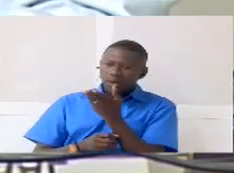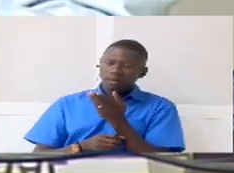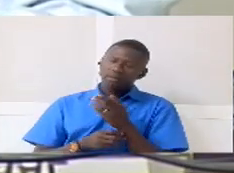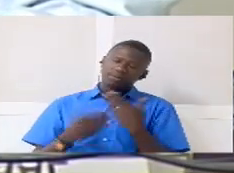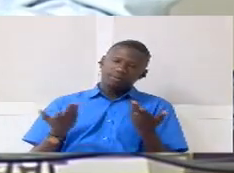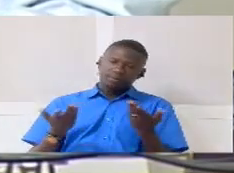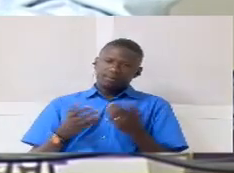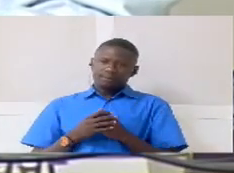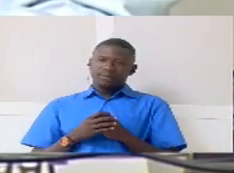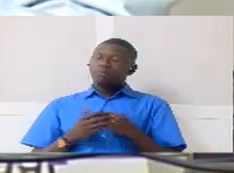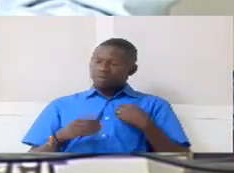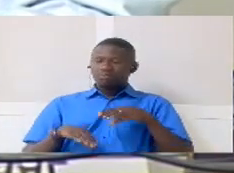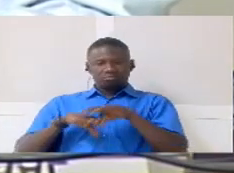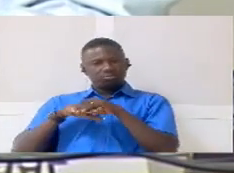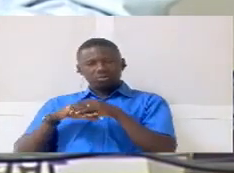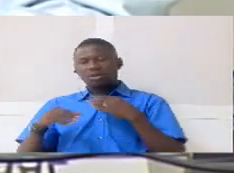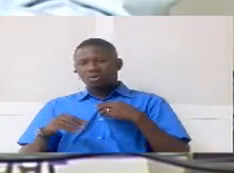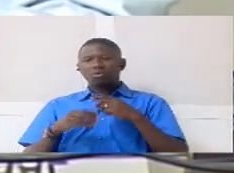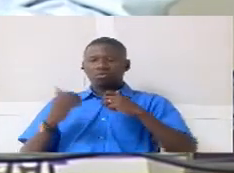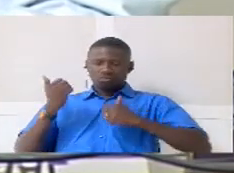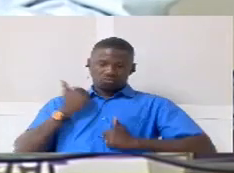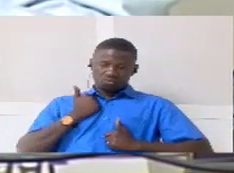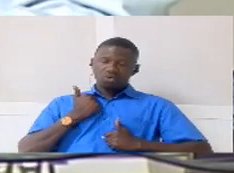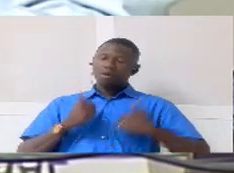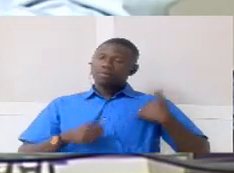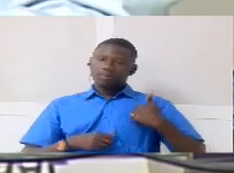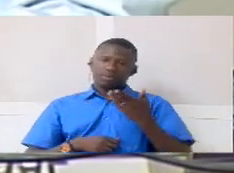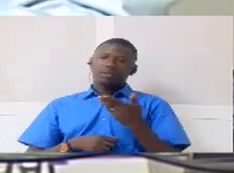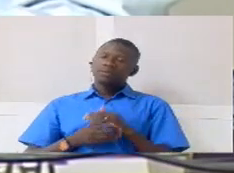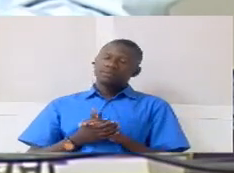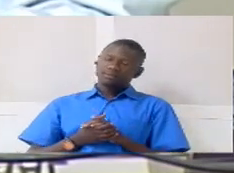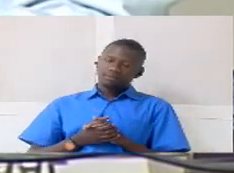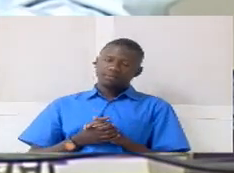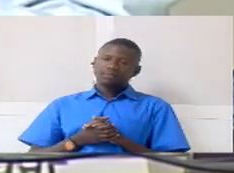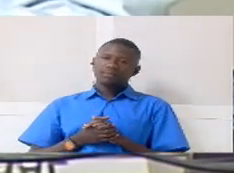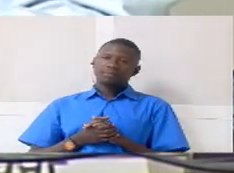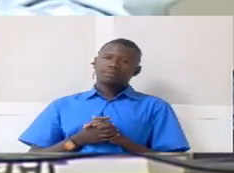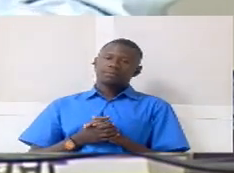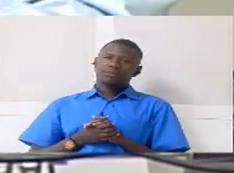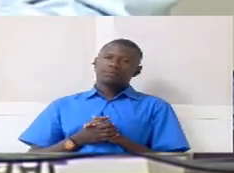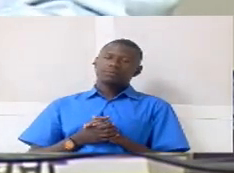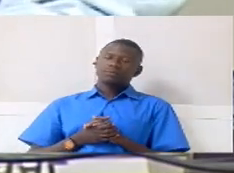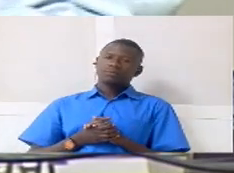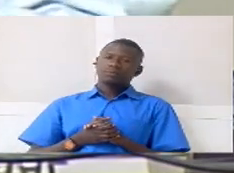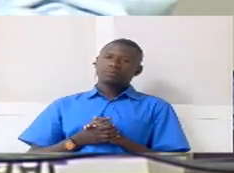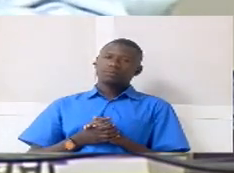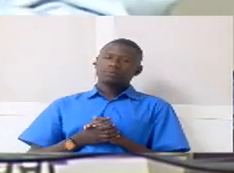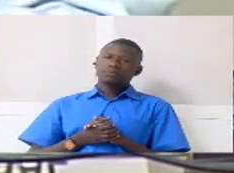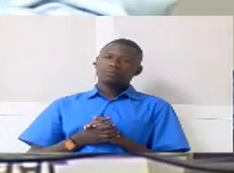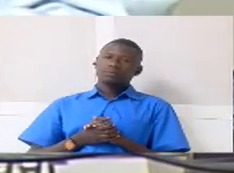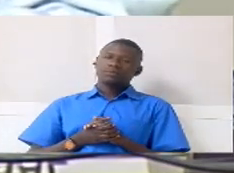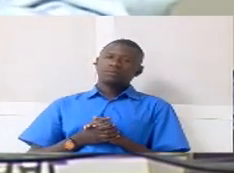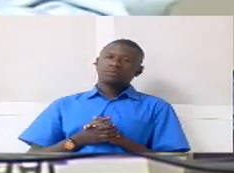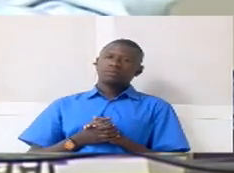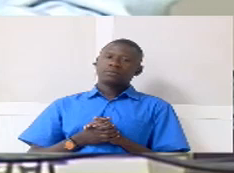dañi tan do ko welte sa fo kari wol na regenne ila mo ke wol na regenne. From my fellow officers who would be on night